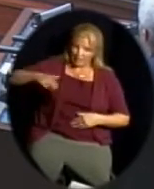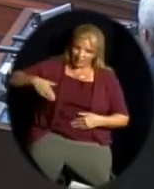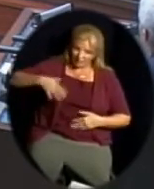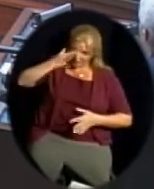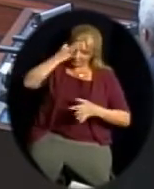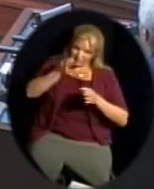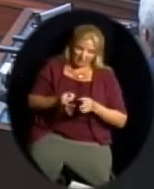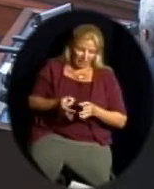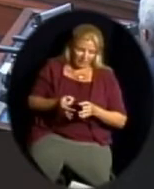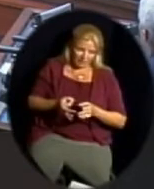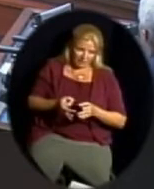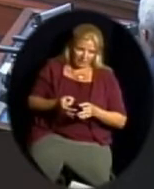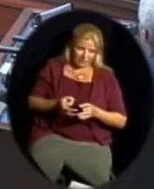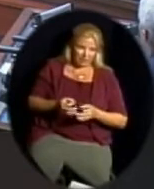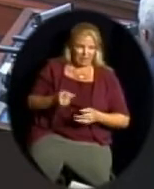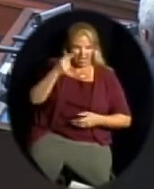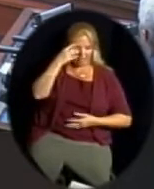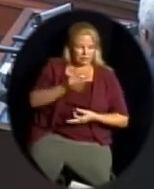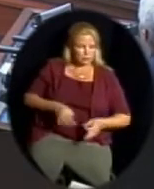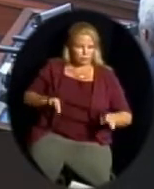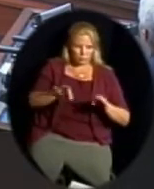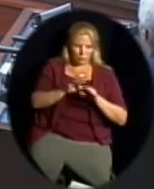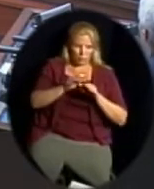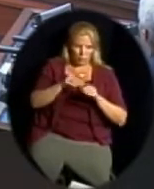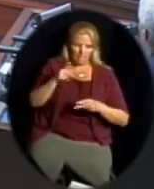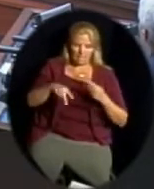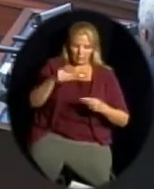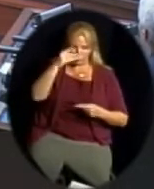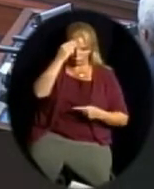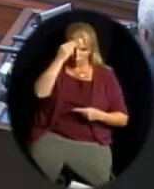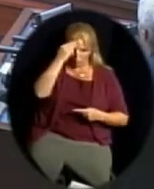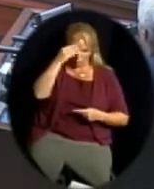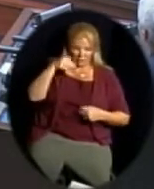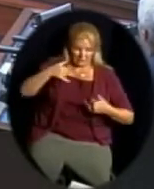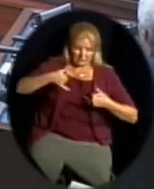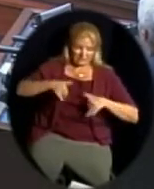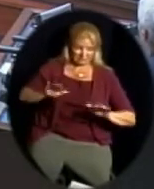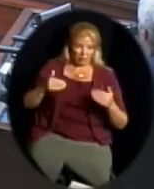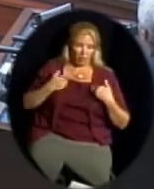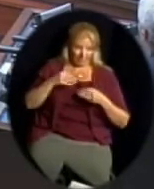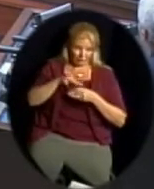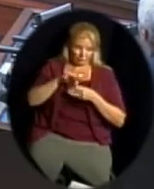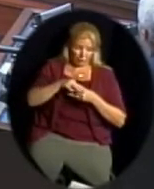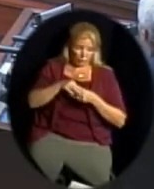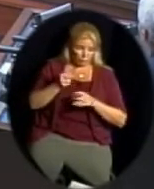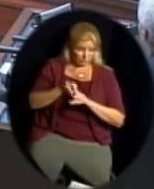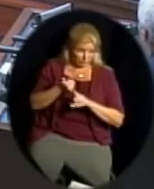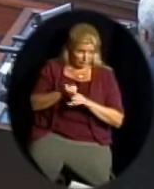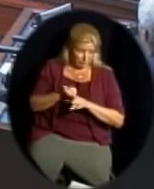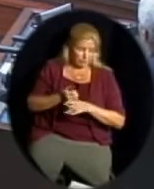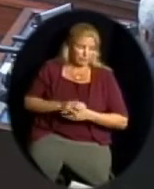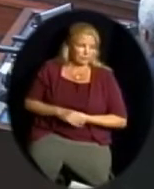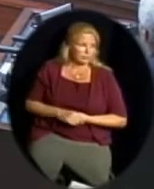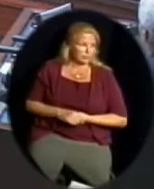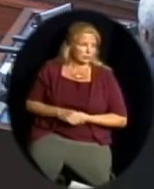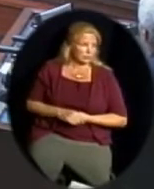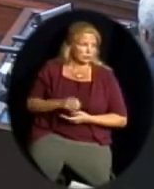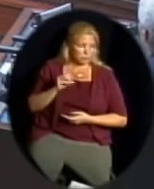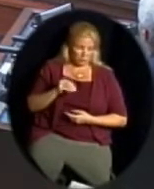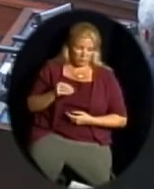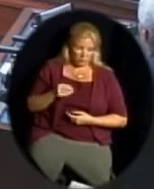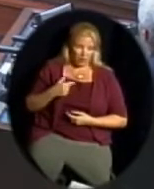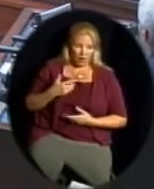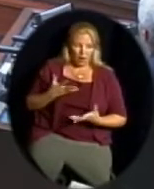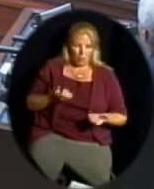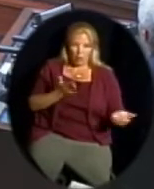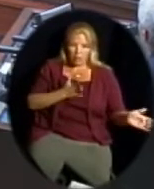the voters' hands. But that being said, it's our task to look into the future and plan today. And I think 7 to 9